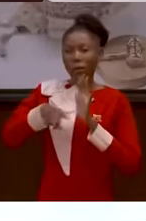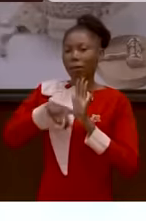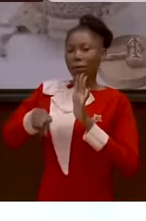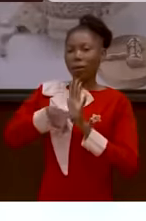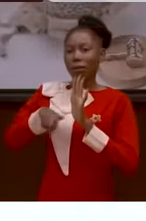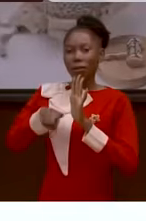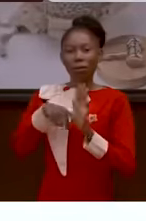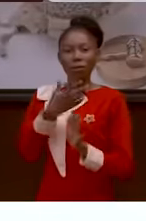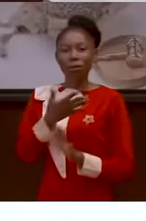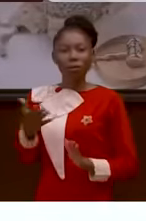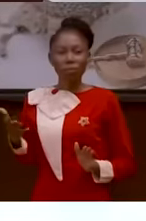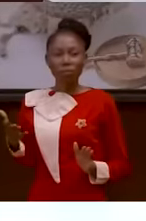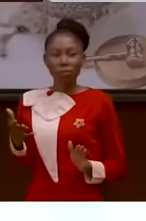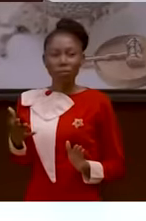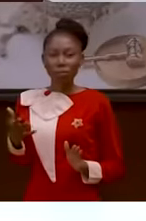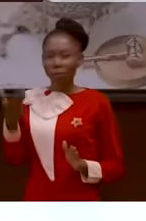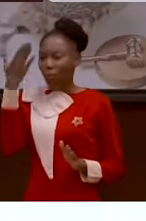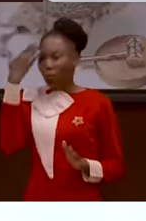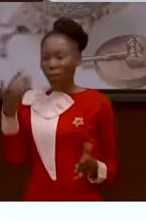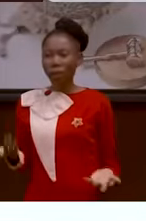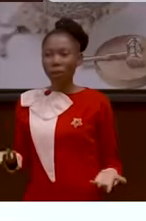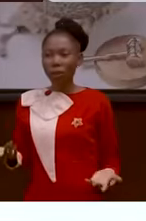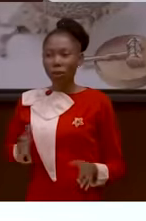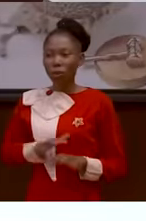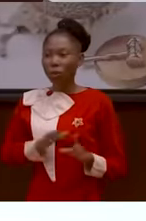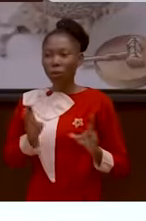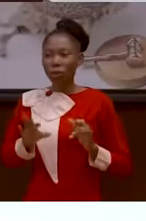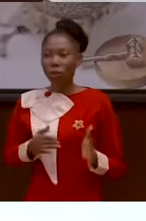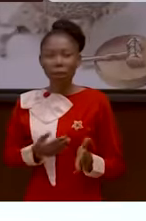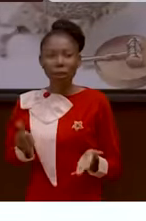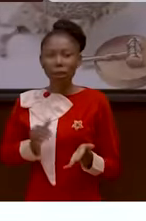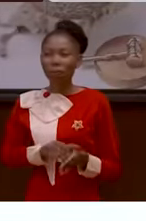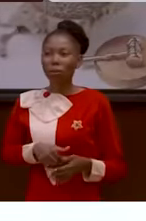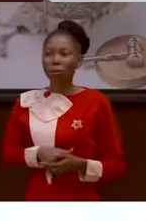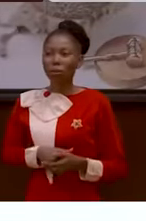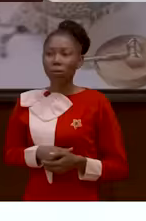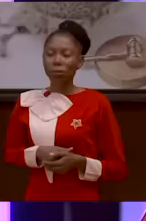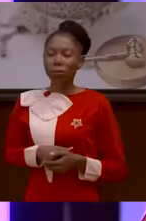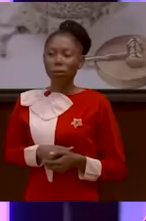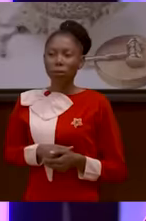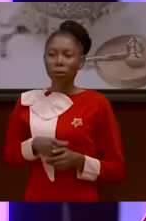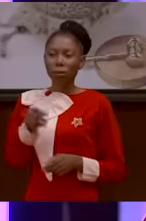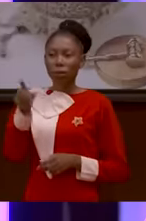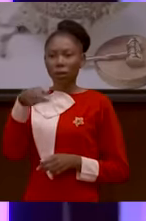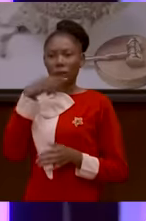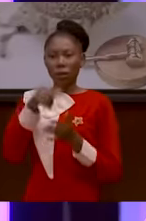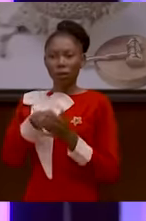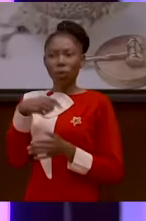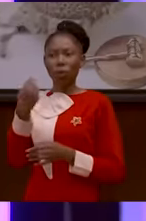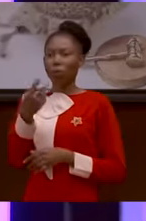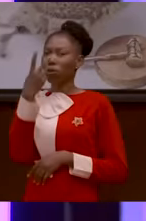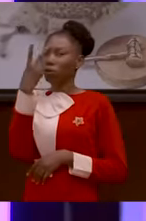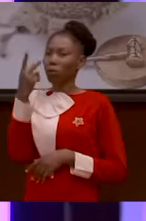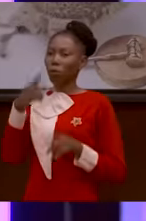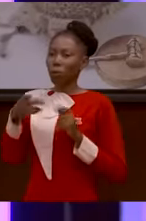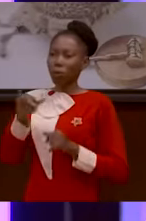know. They can't. They don't have the right. Why did you give out the numbers in the first place? These are not your family members. I only gave out his numbers to just